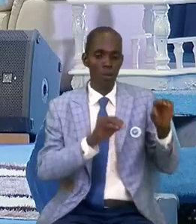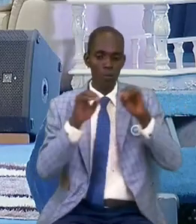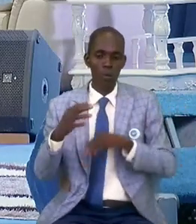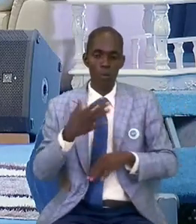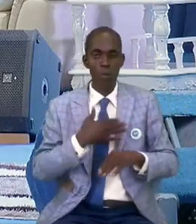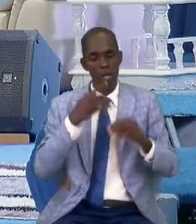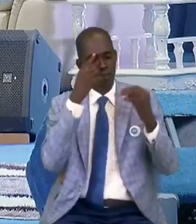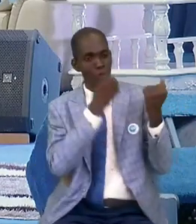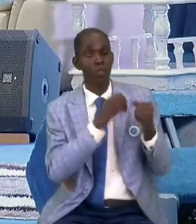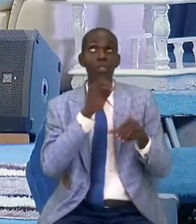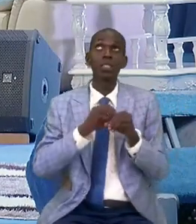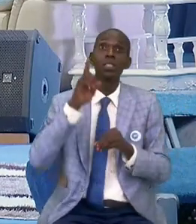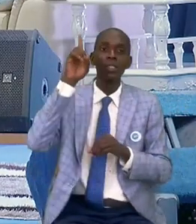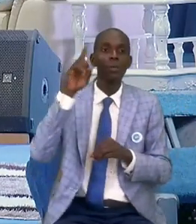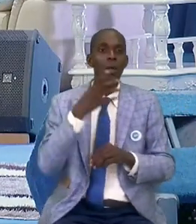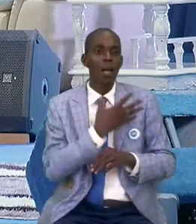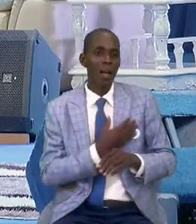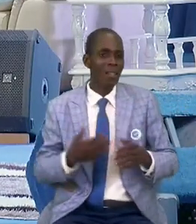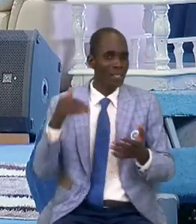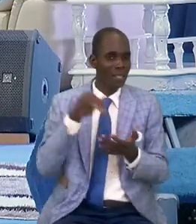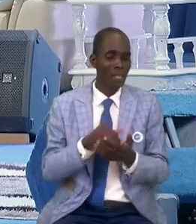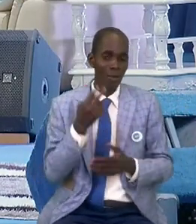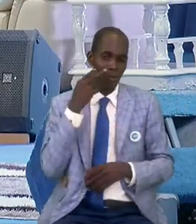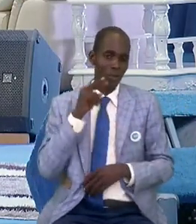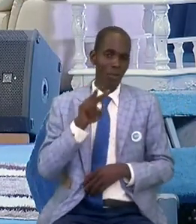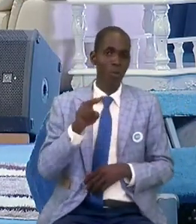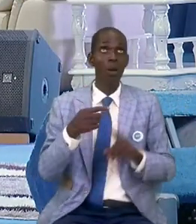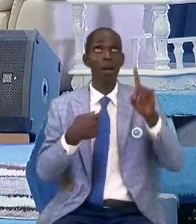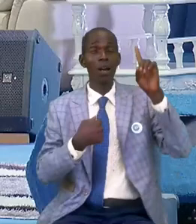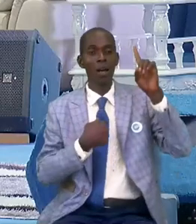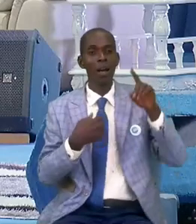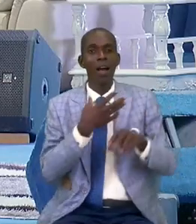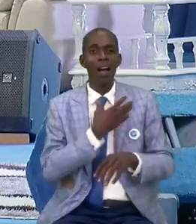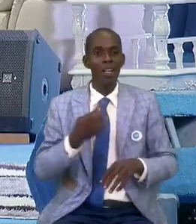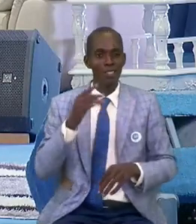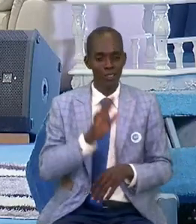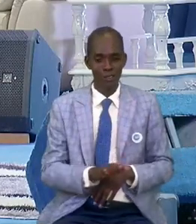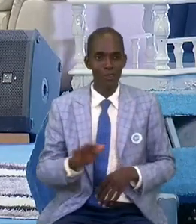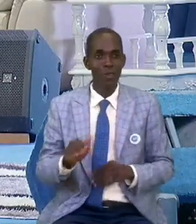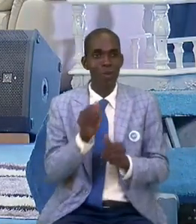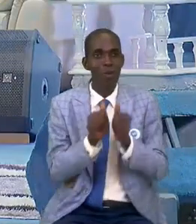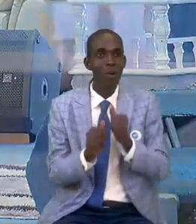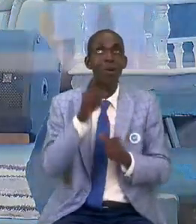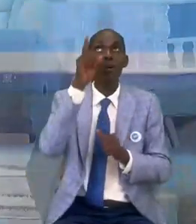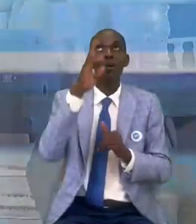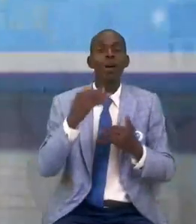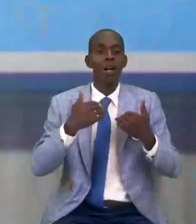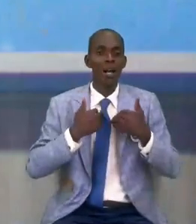the children which God has given me. Today, I'm talking to you on